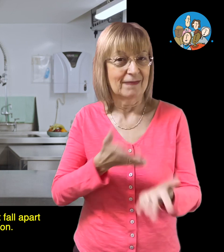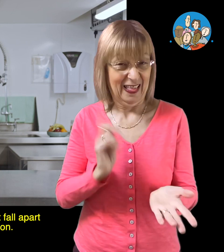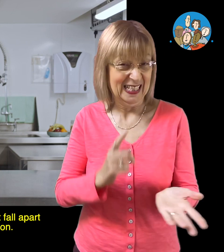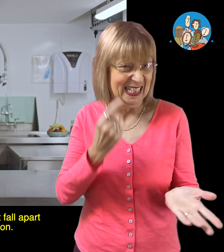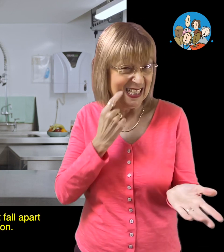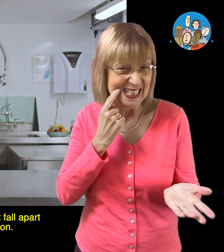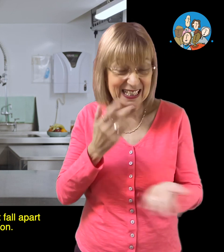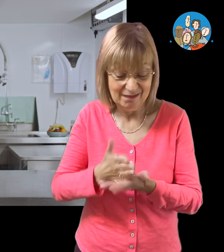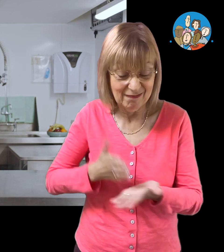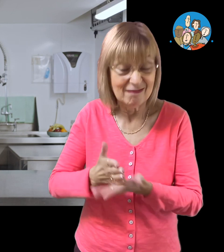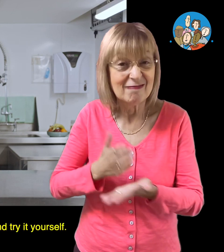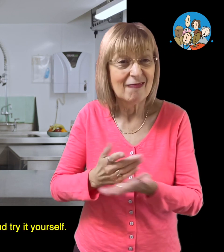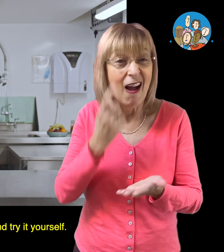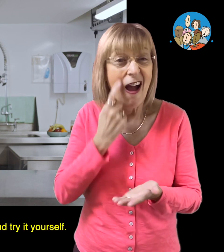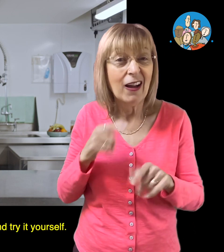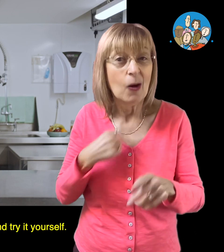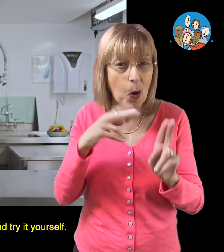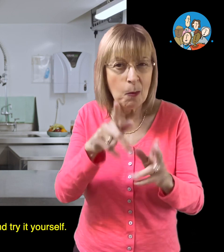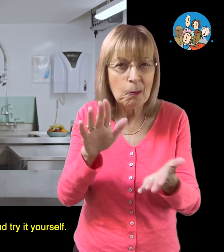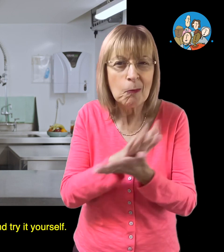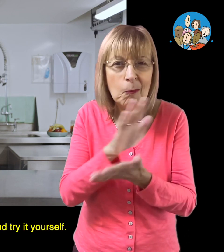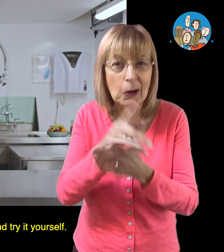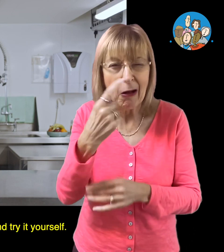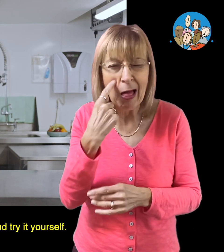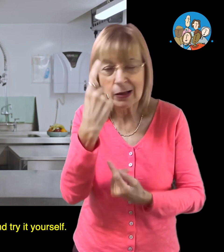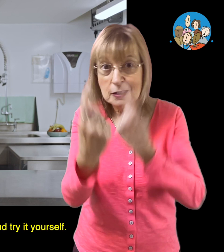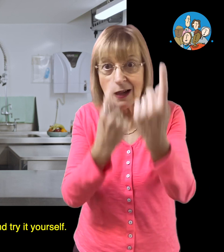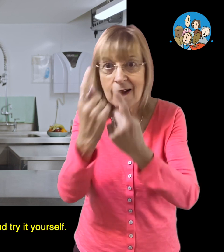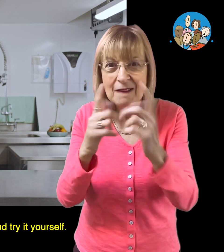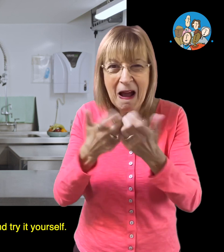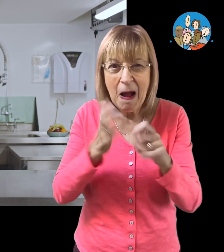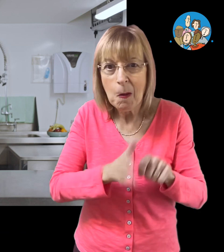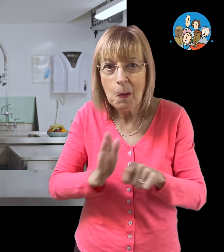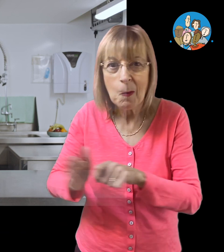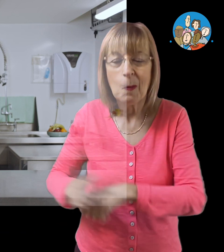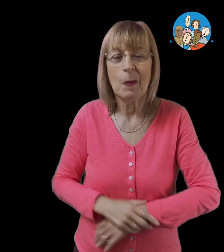it is to slice an onion. I hope you've enjoyed this, and now you can go and try it yourself.